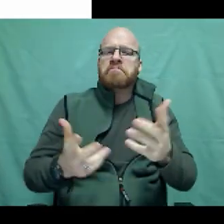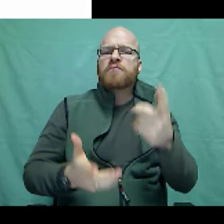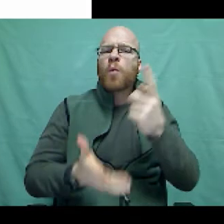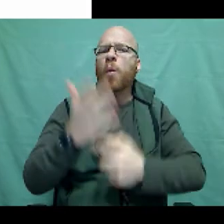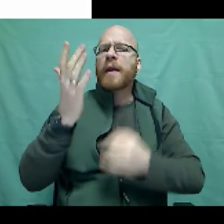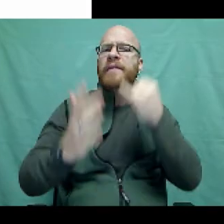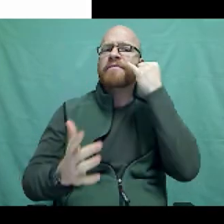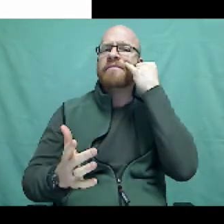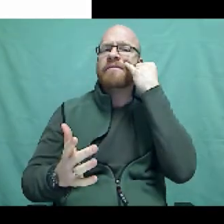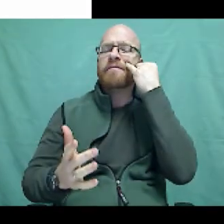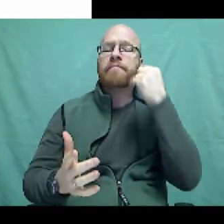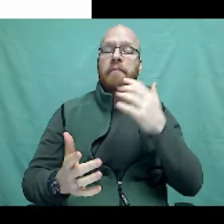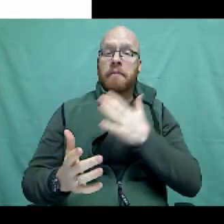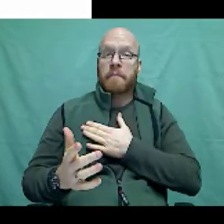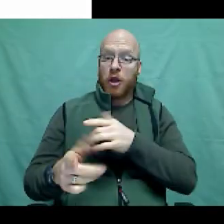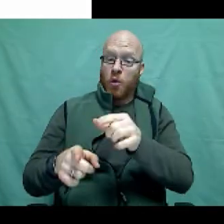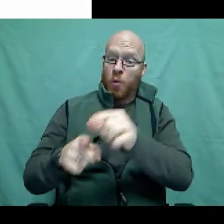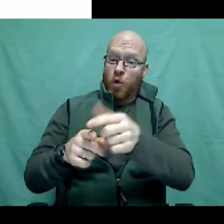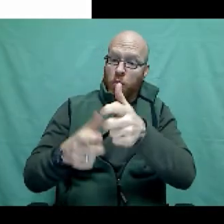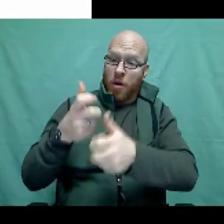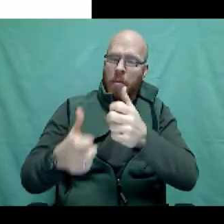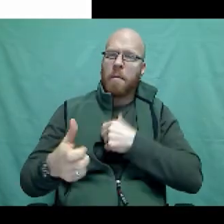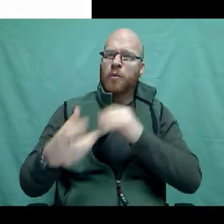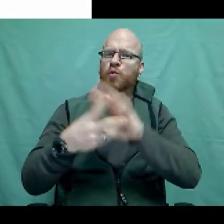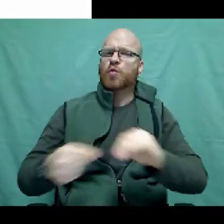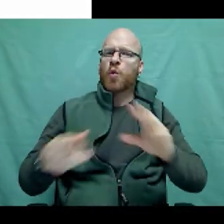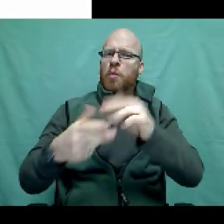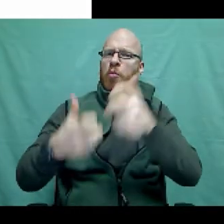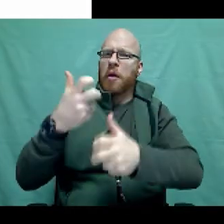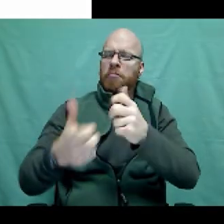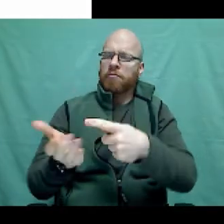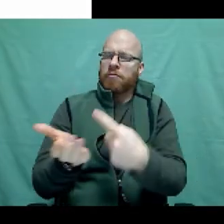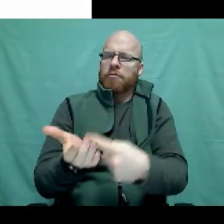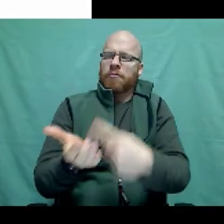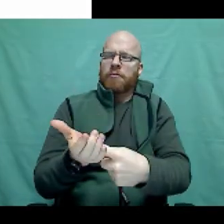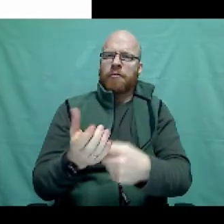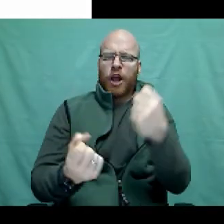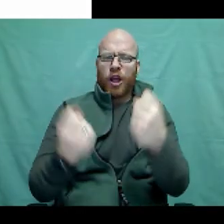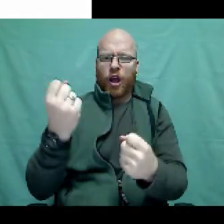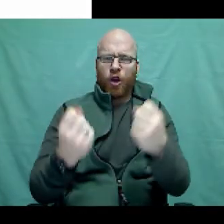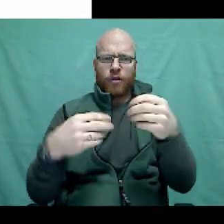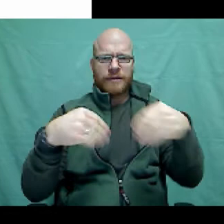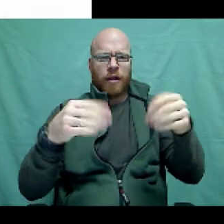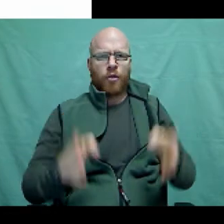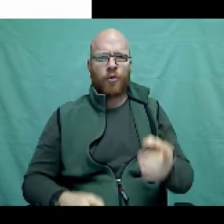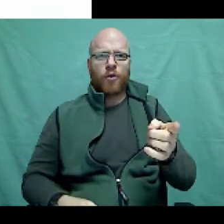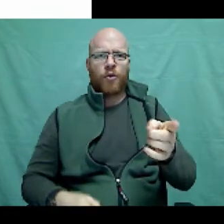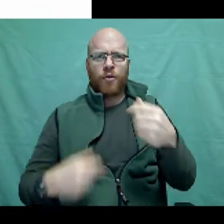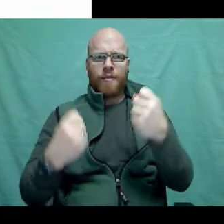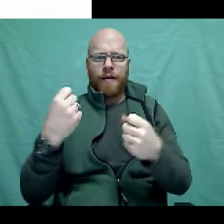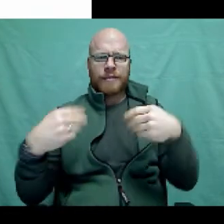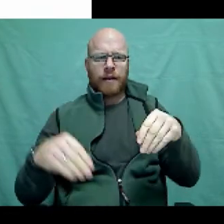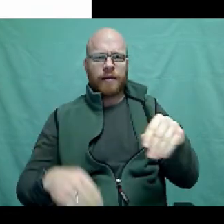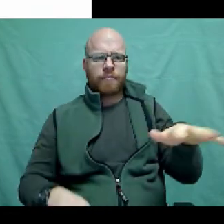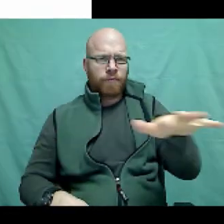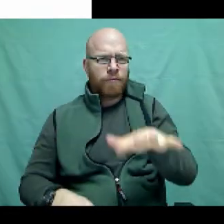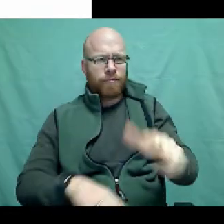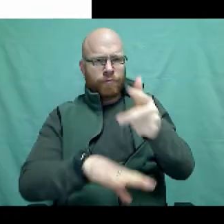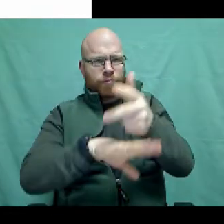A. Suppose the problem is, okay, we're discussing cars on a car dealer's lot,